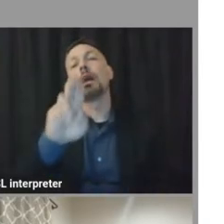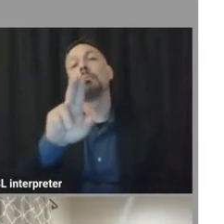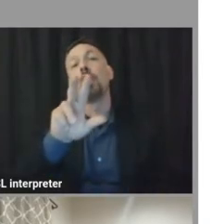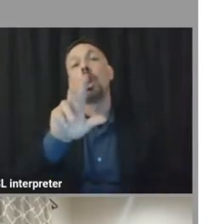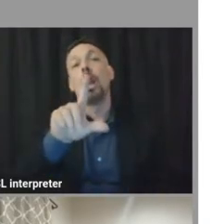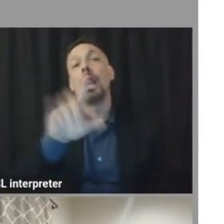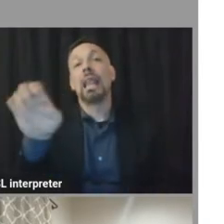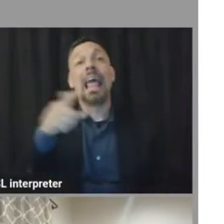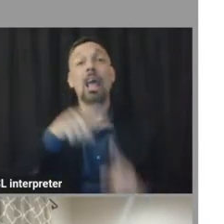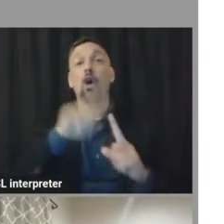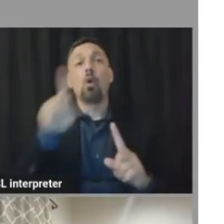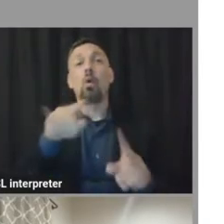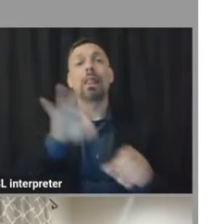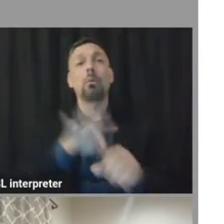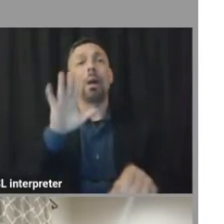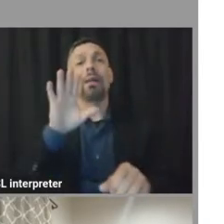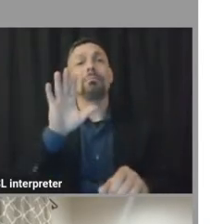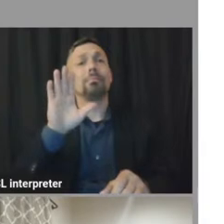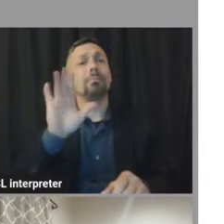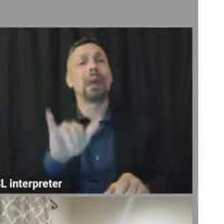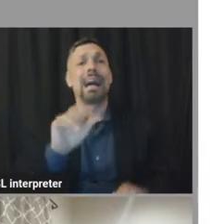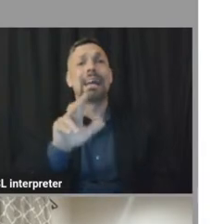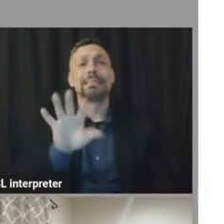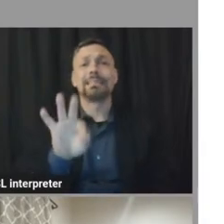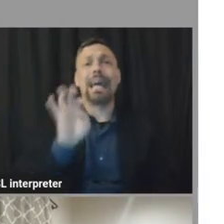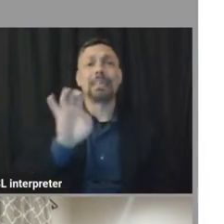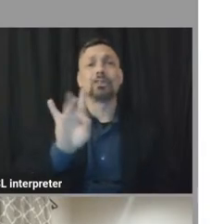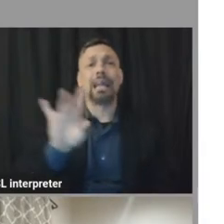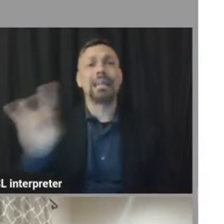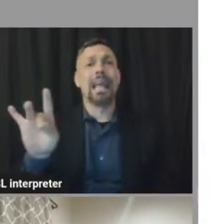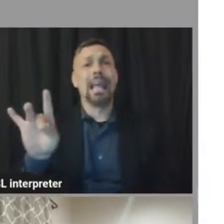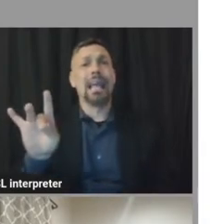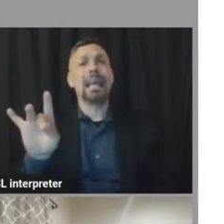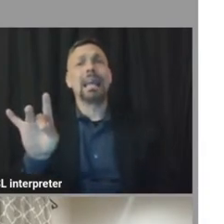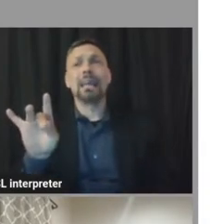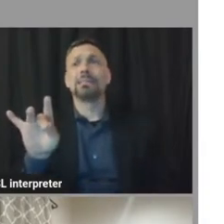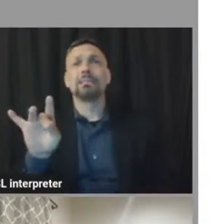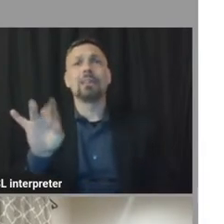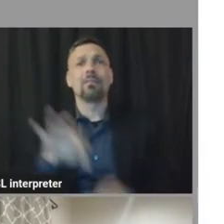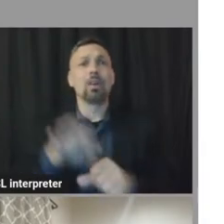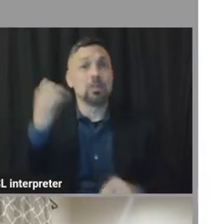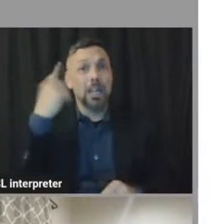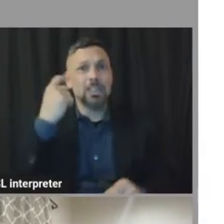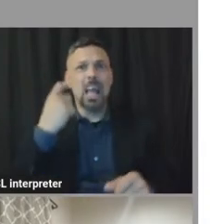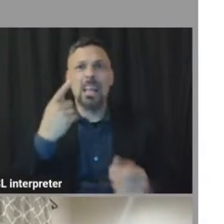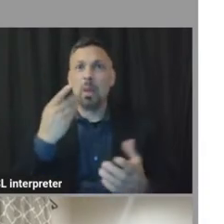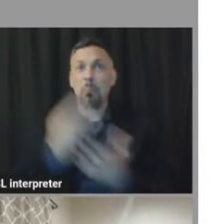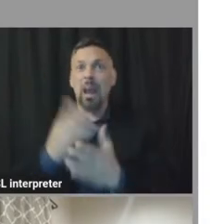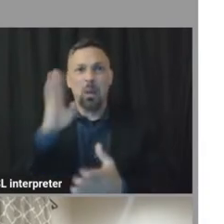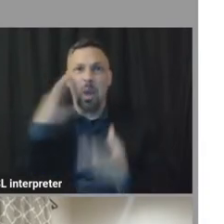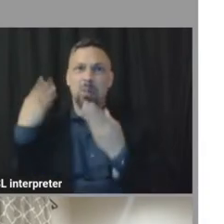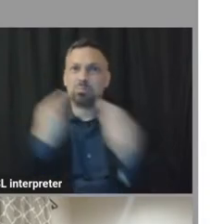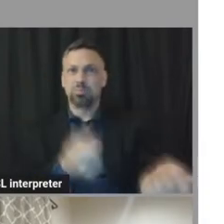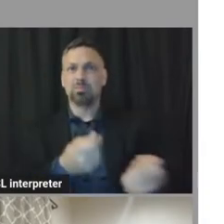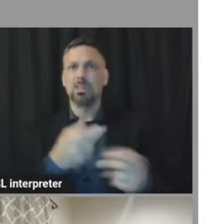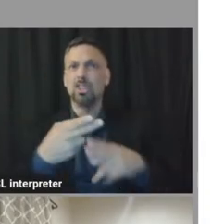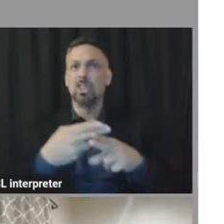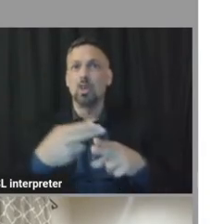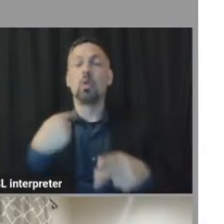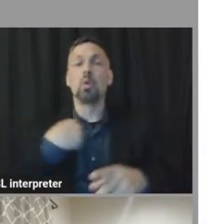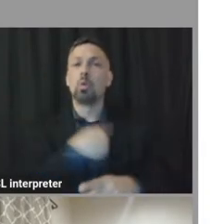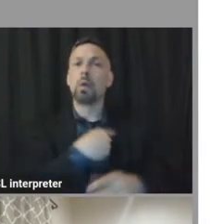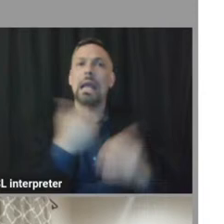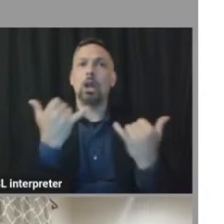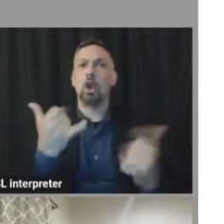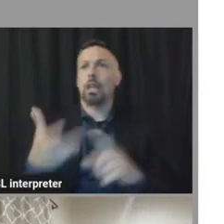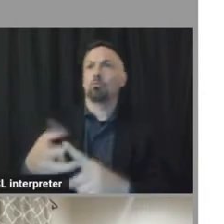votes. So we know that the impact of the AIPAC money hasn't started to flood the race yet, but it's going to very soon. So we are currently